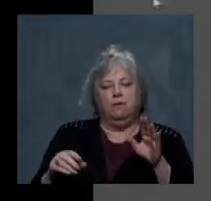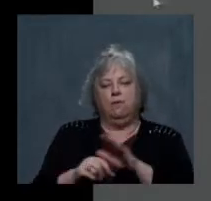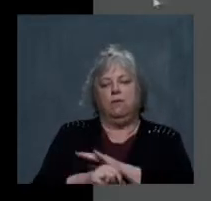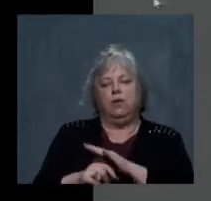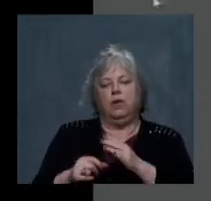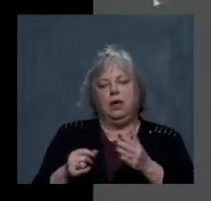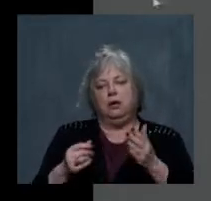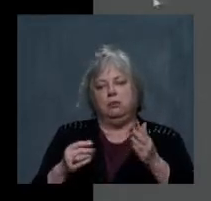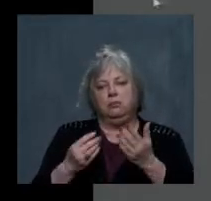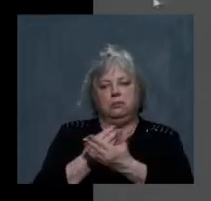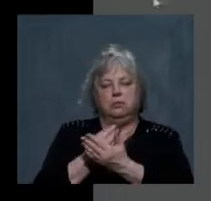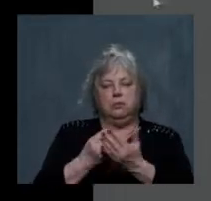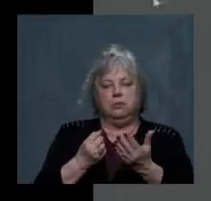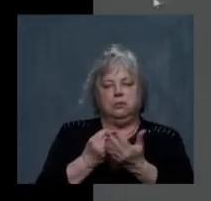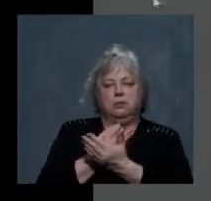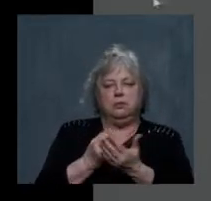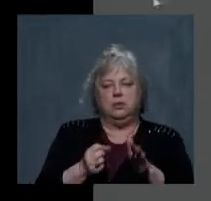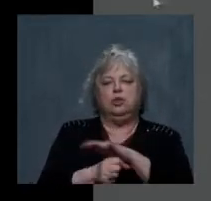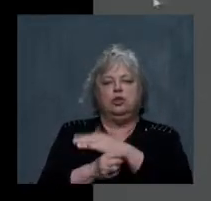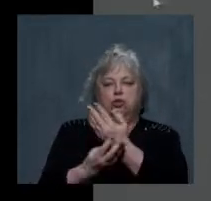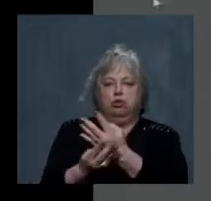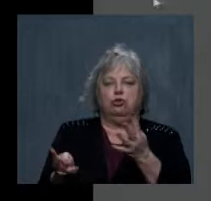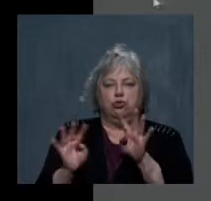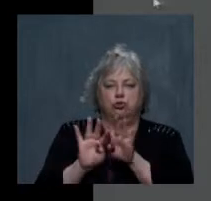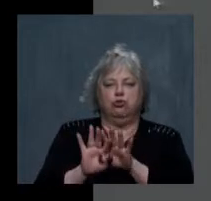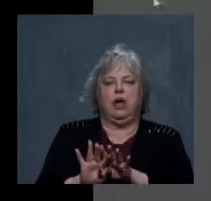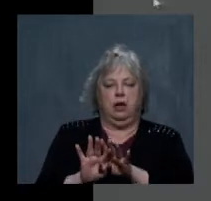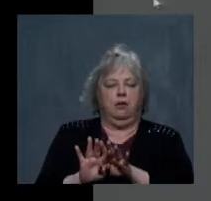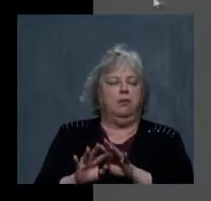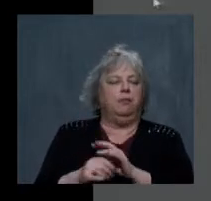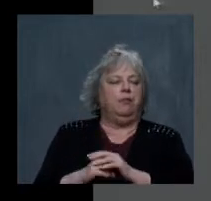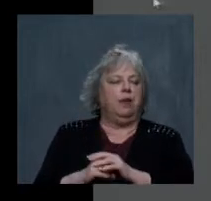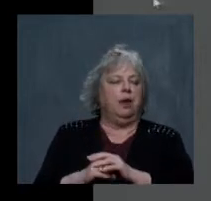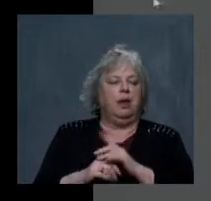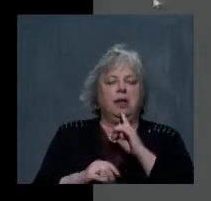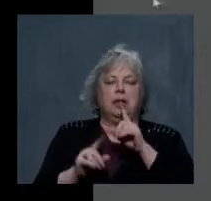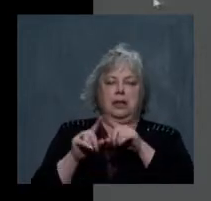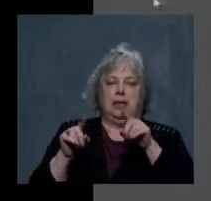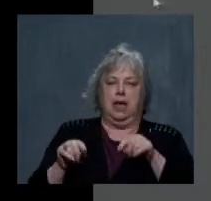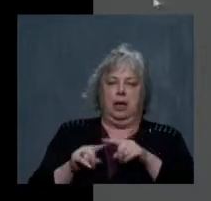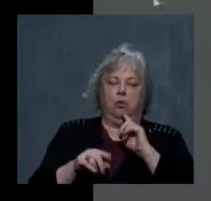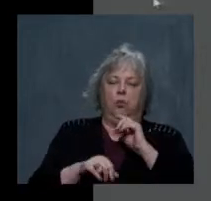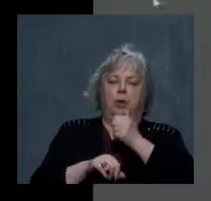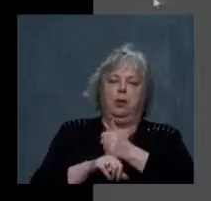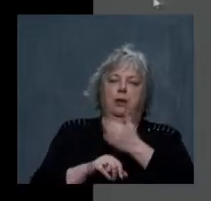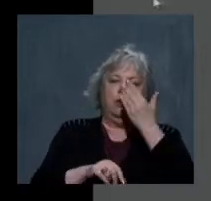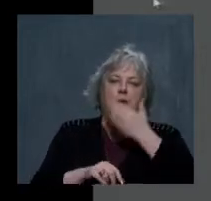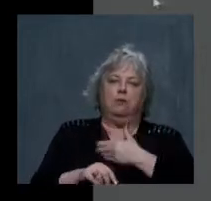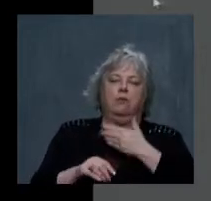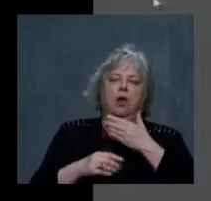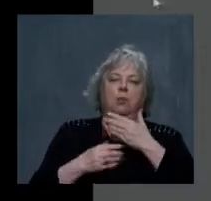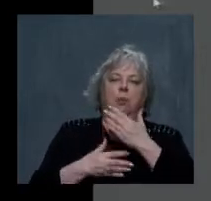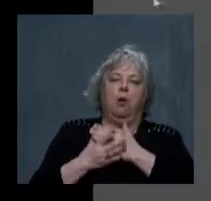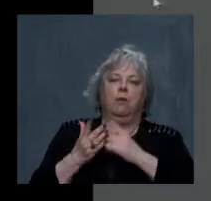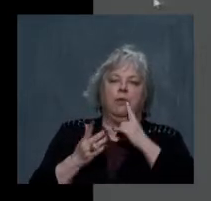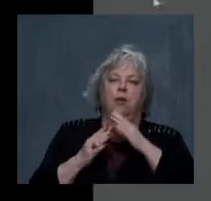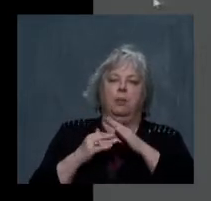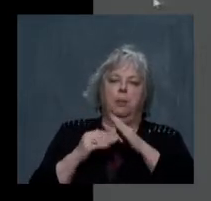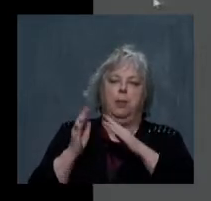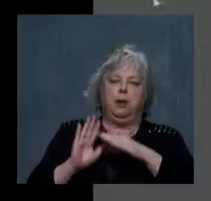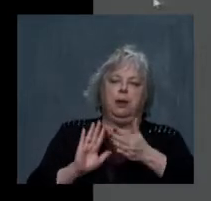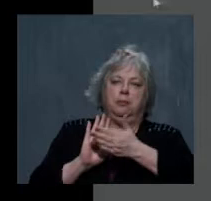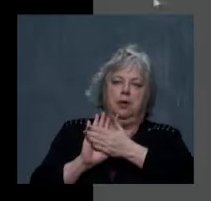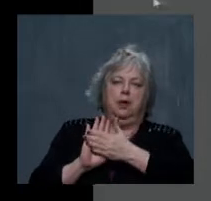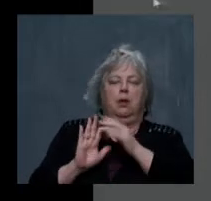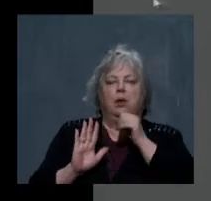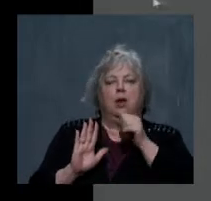screened as typically required by the ordinance. The applicant has indicated signage will be placed on the front facade of the building. The sign will not